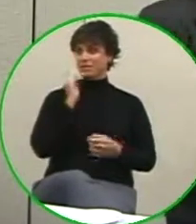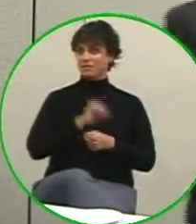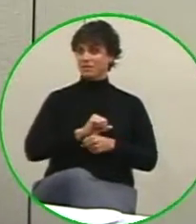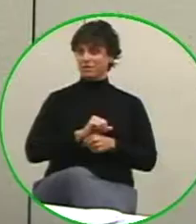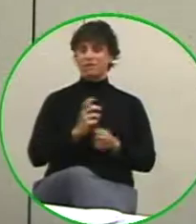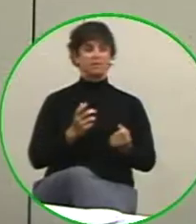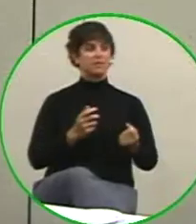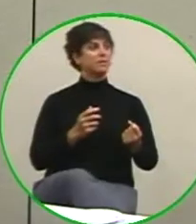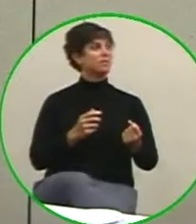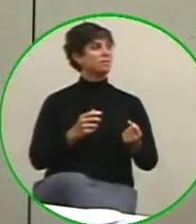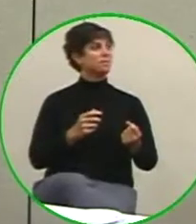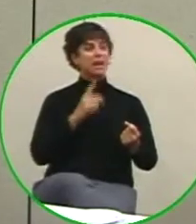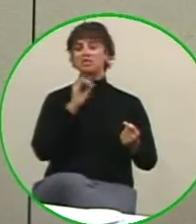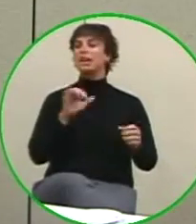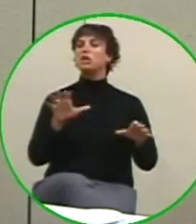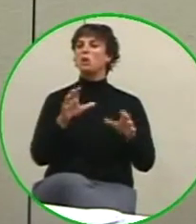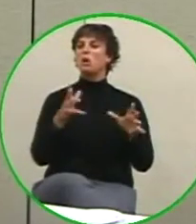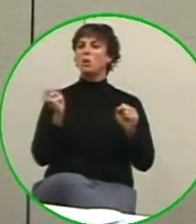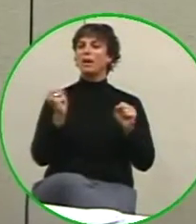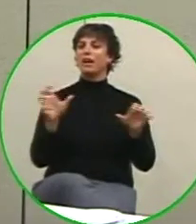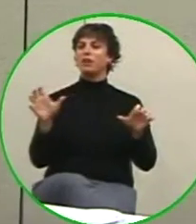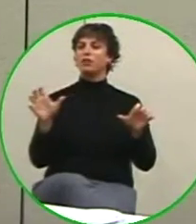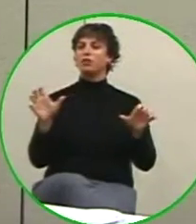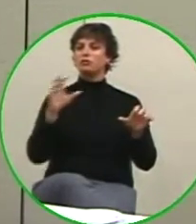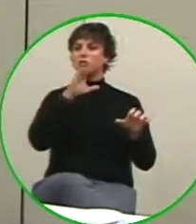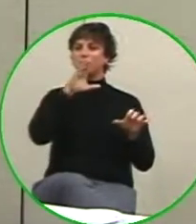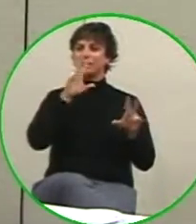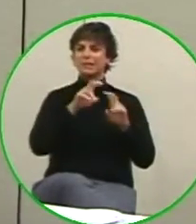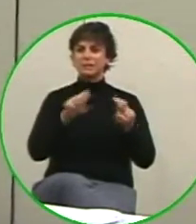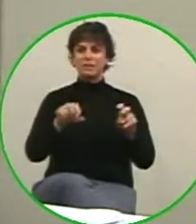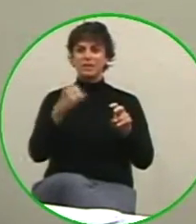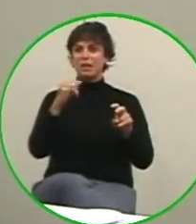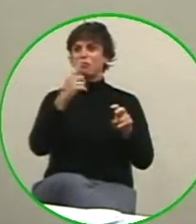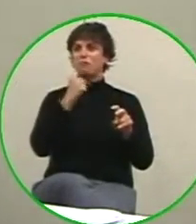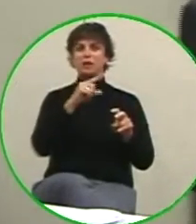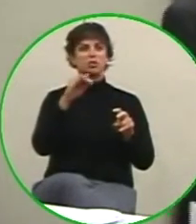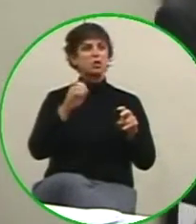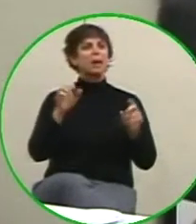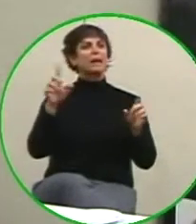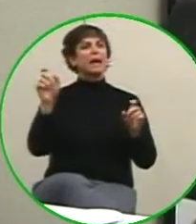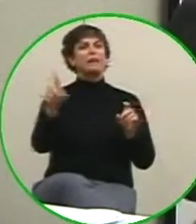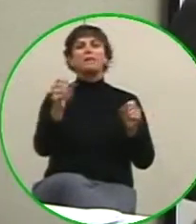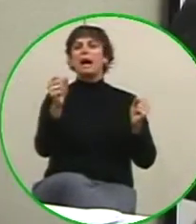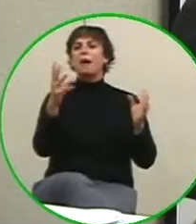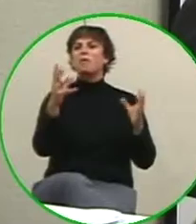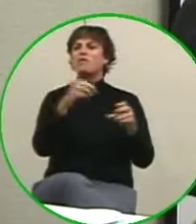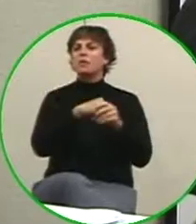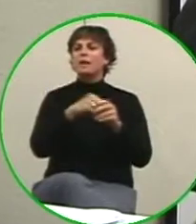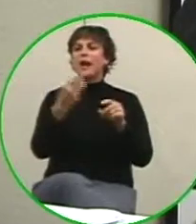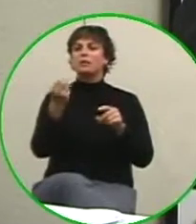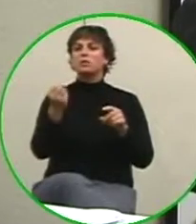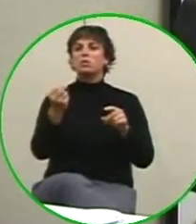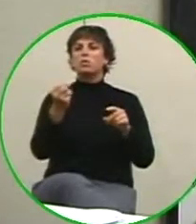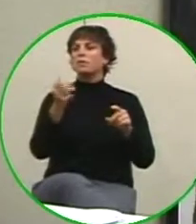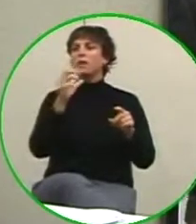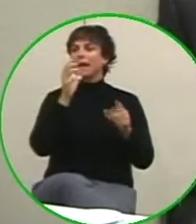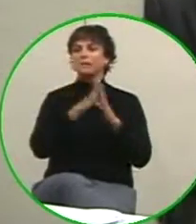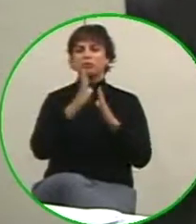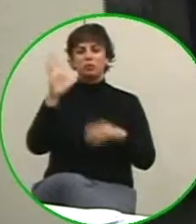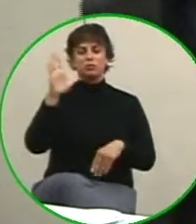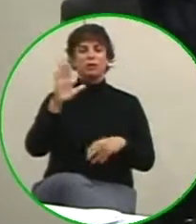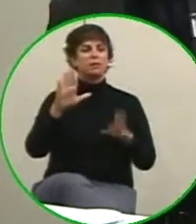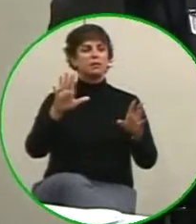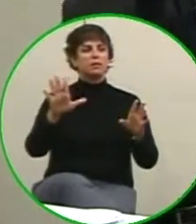I could actually do a quick and dirty assessment of the yellow and red zone here by asking you, how many of you in high school, I'm not going to ask you to raise your hand, but how many of you in